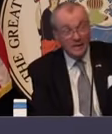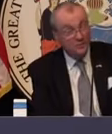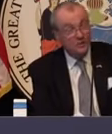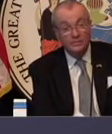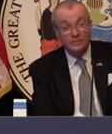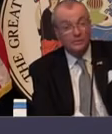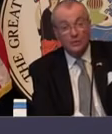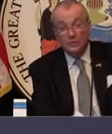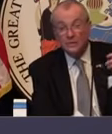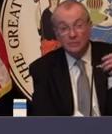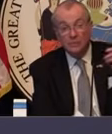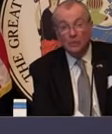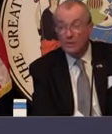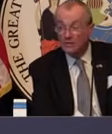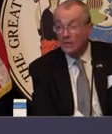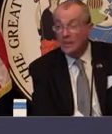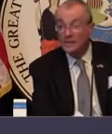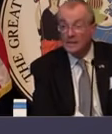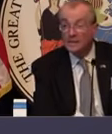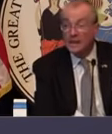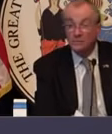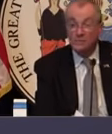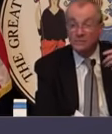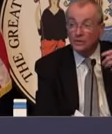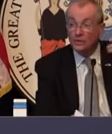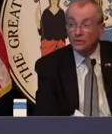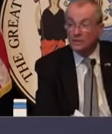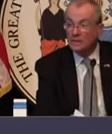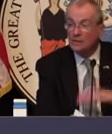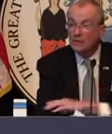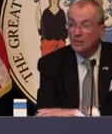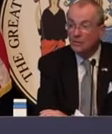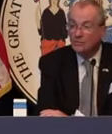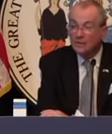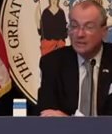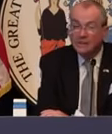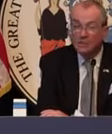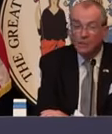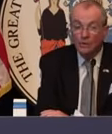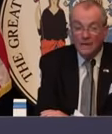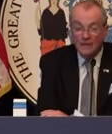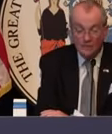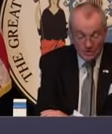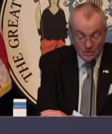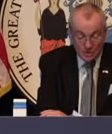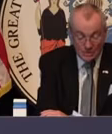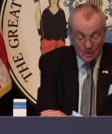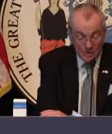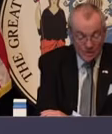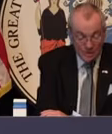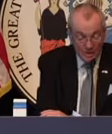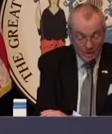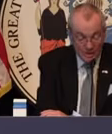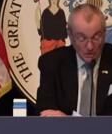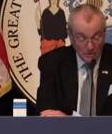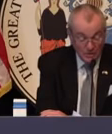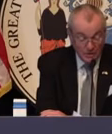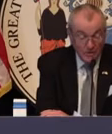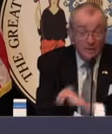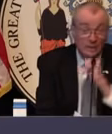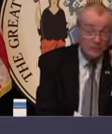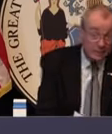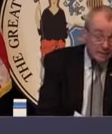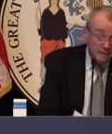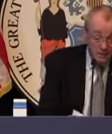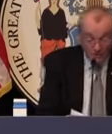you may get some distortion in reporting from one day to the next, but if you look at 3 or 7 day rolling averages, you get a much clearer